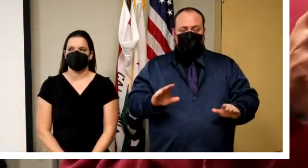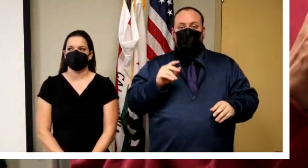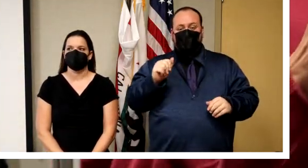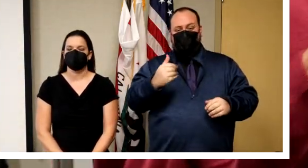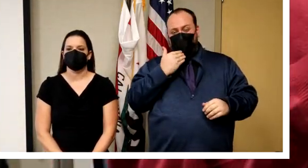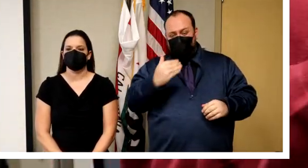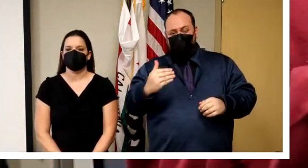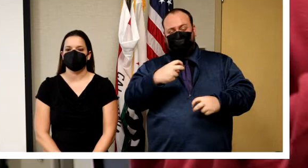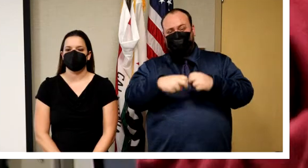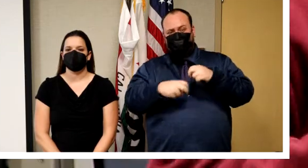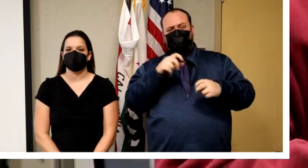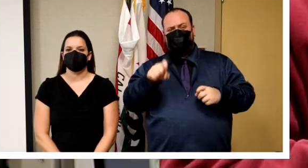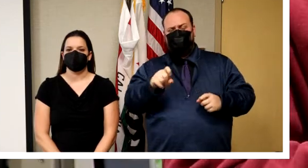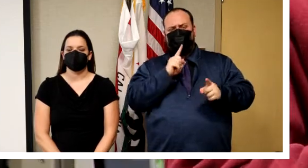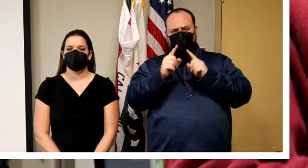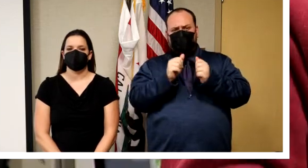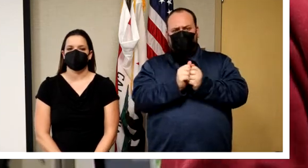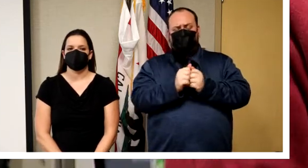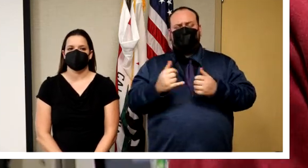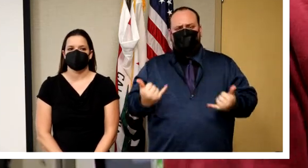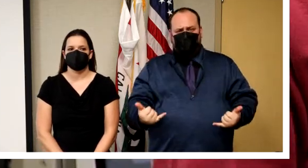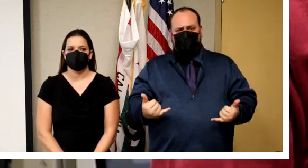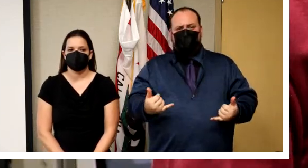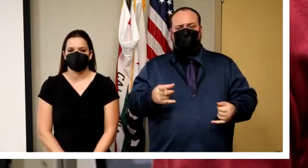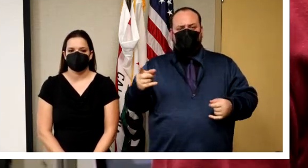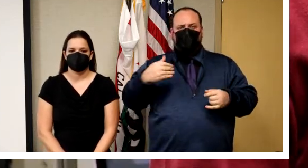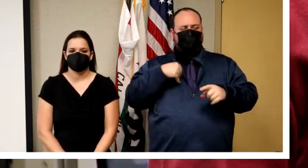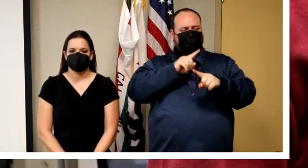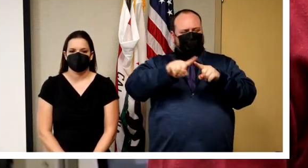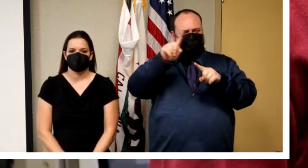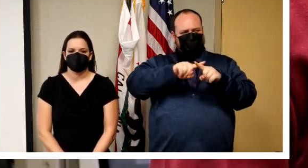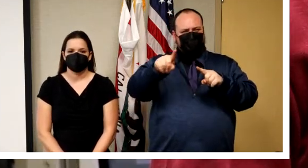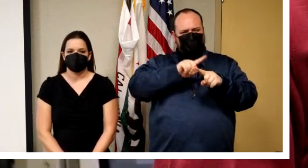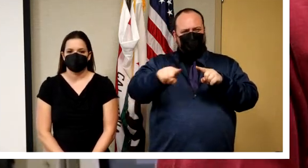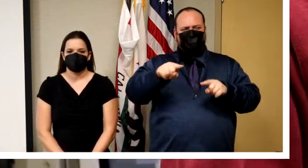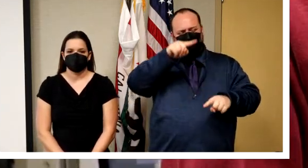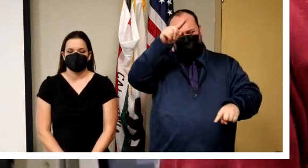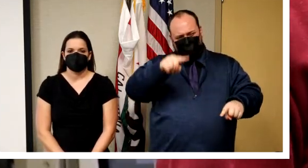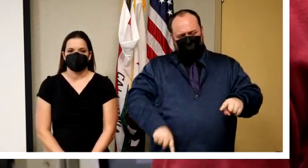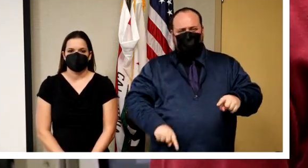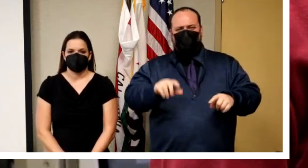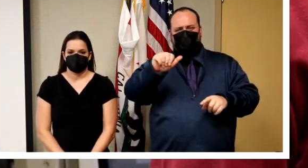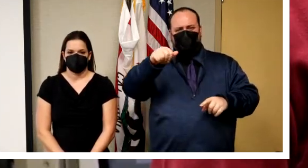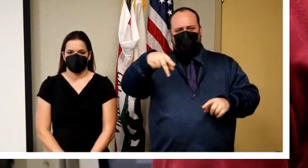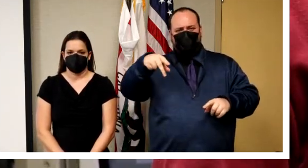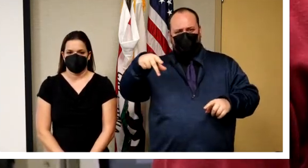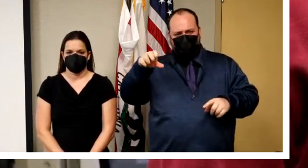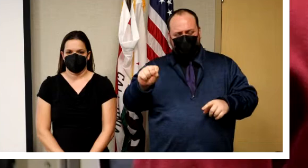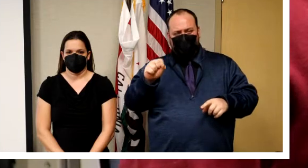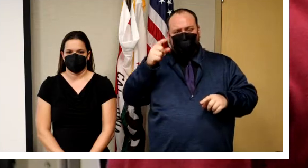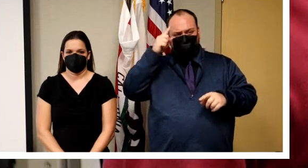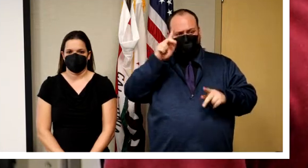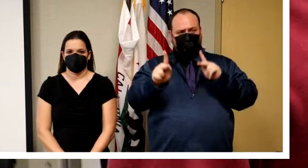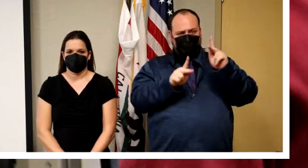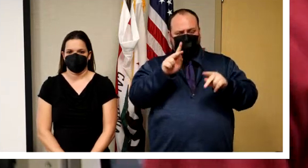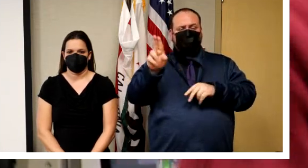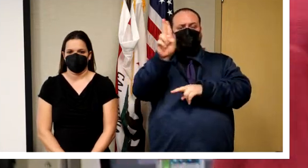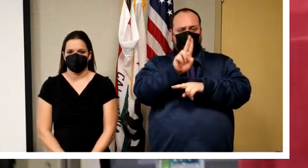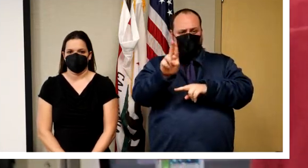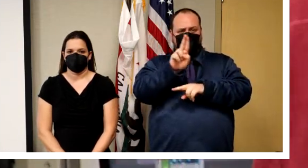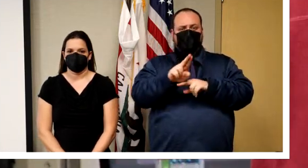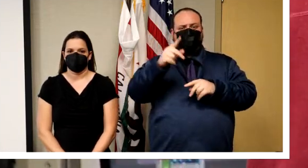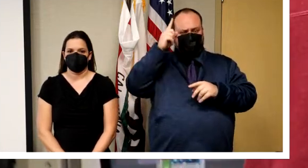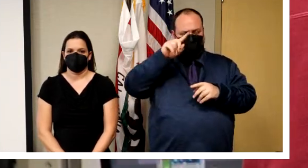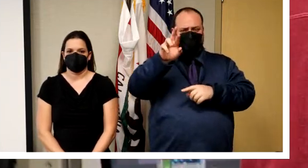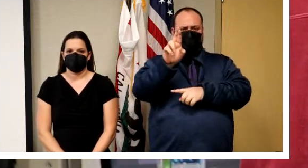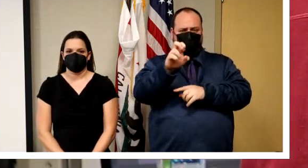is there are all of these different apps that are available for redistricting that are free tools for the publics to use. And by the way, if I was picking